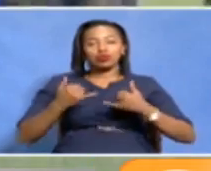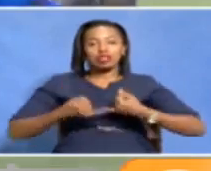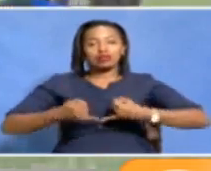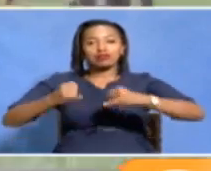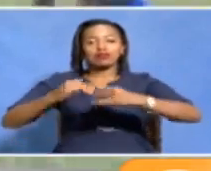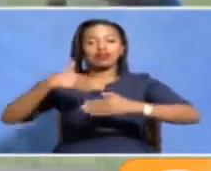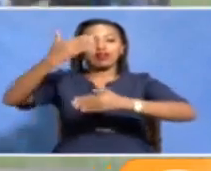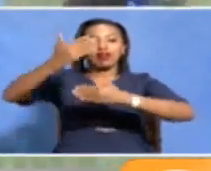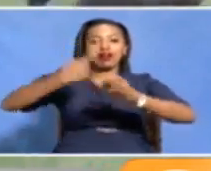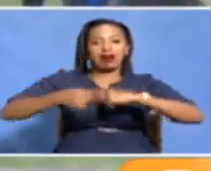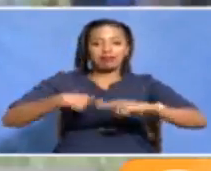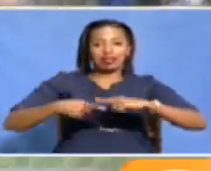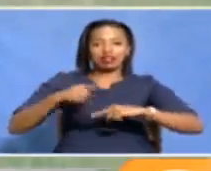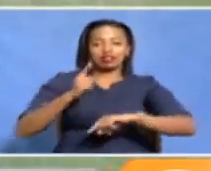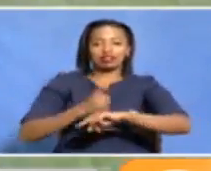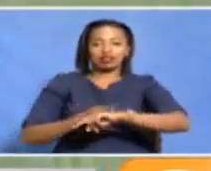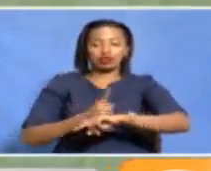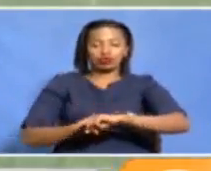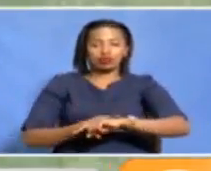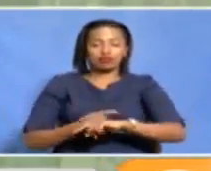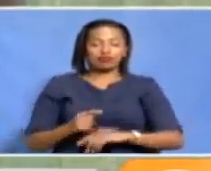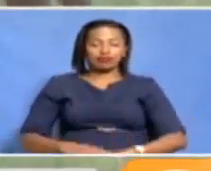season.